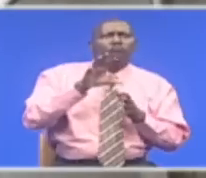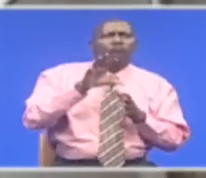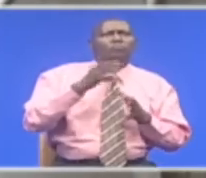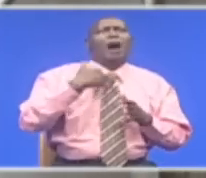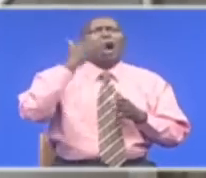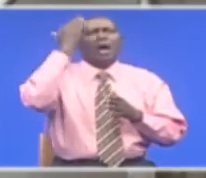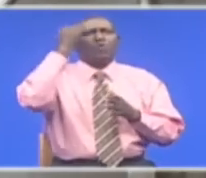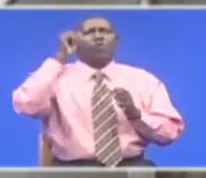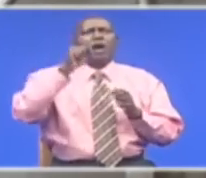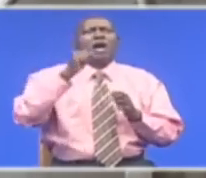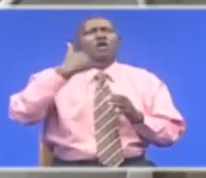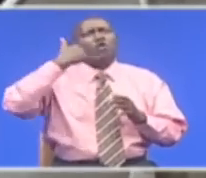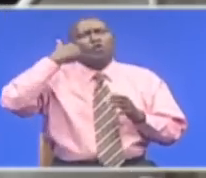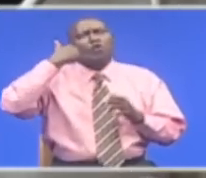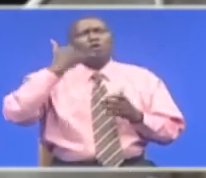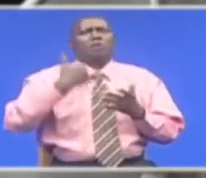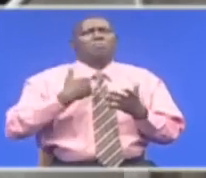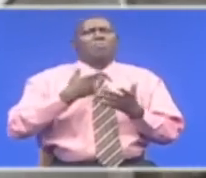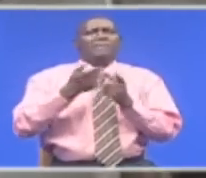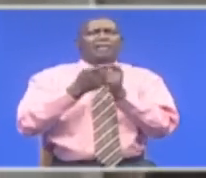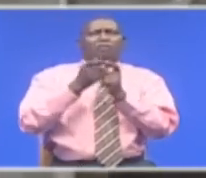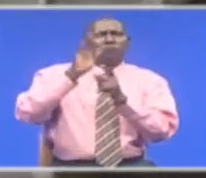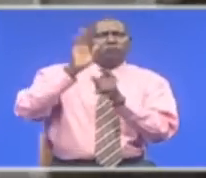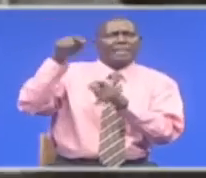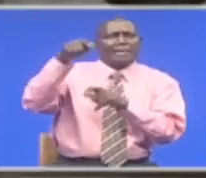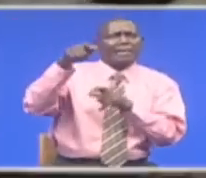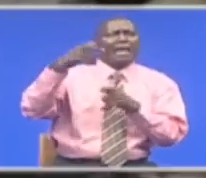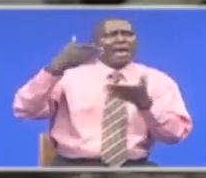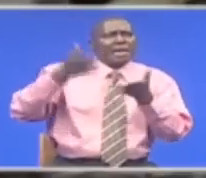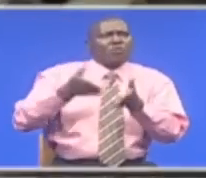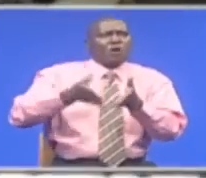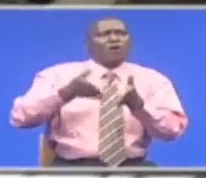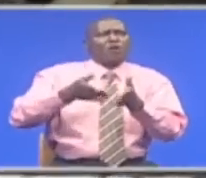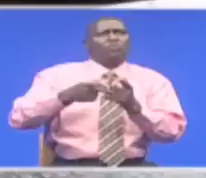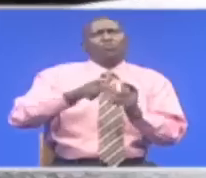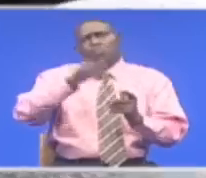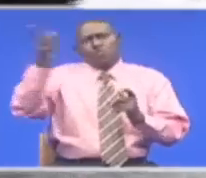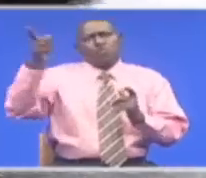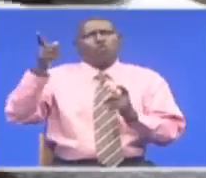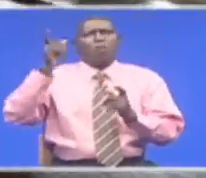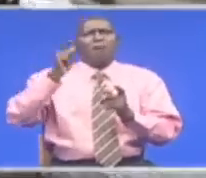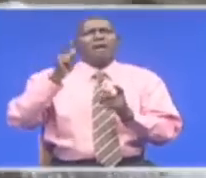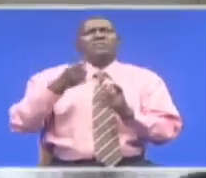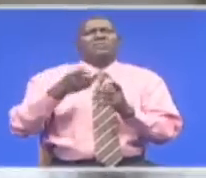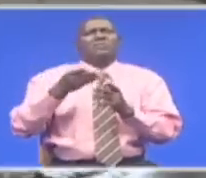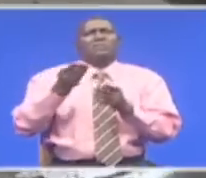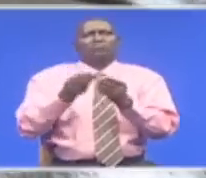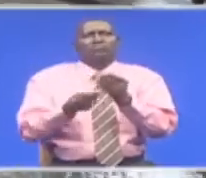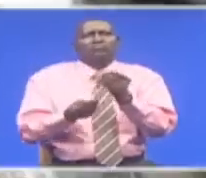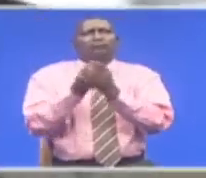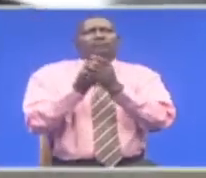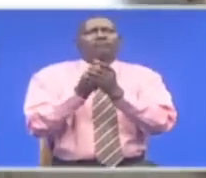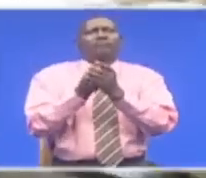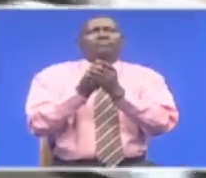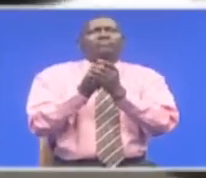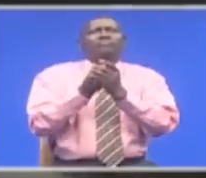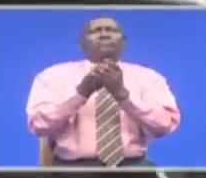my telephone, and he said that cow is now in heat, maybe you must inseminate him. If a cow